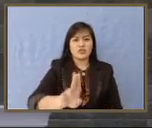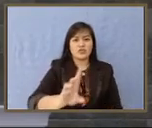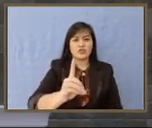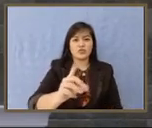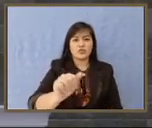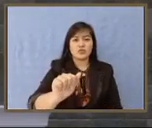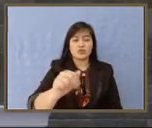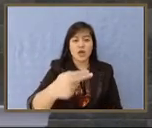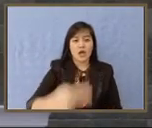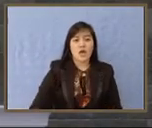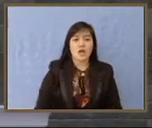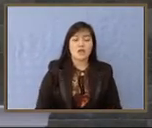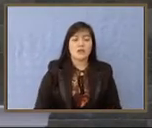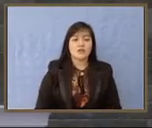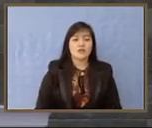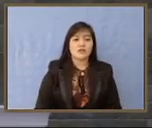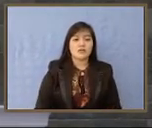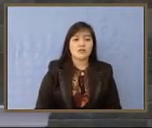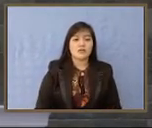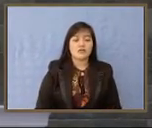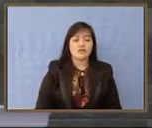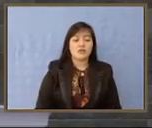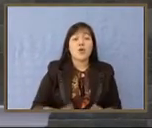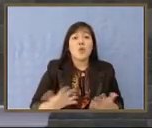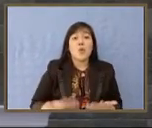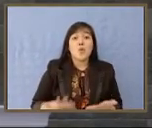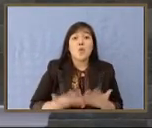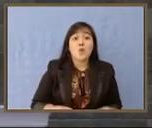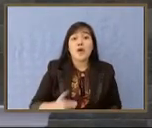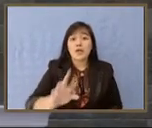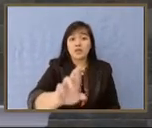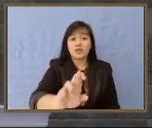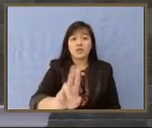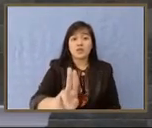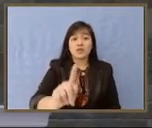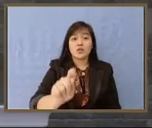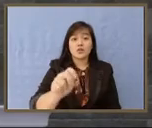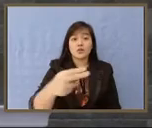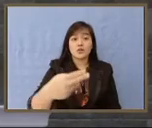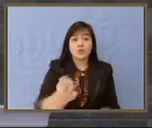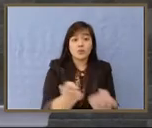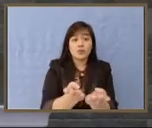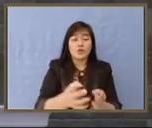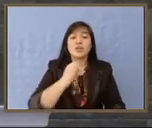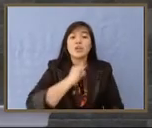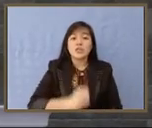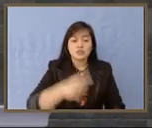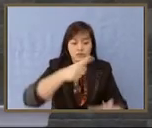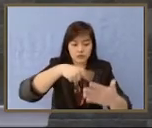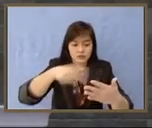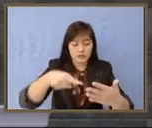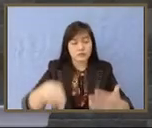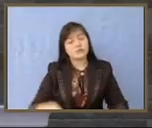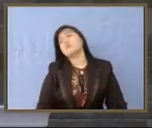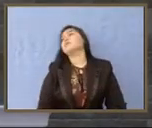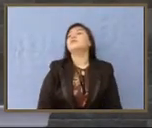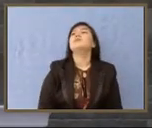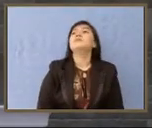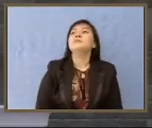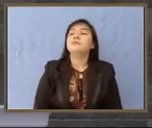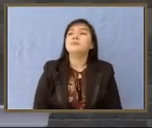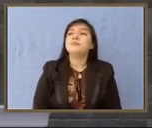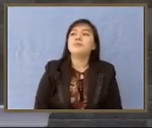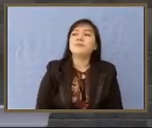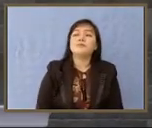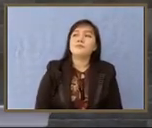yung events dito po na makikita po natin sa Book of Ruth, ito po ay nangyari, lahat po ito ay nangyari during